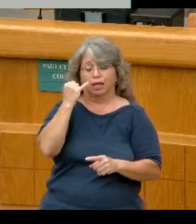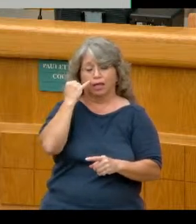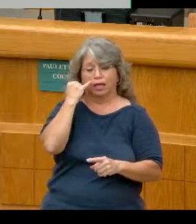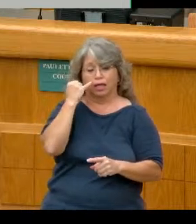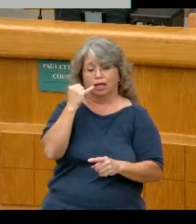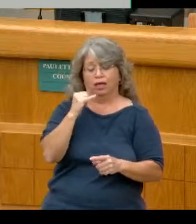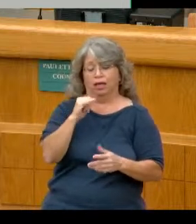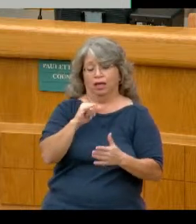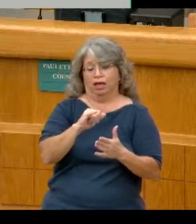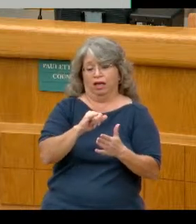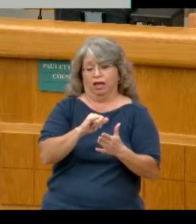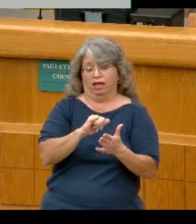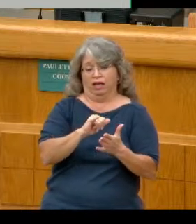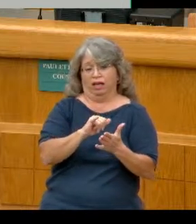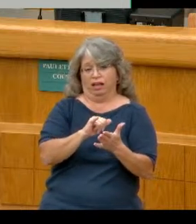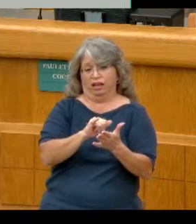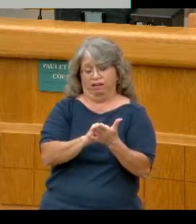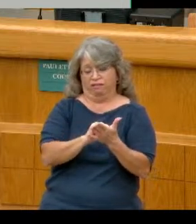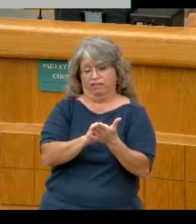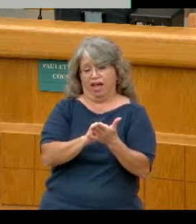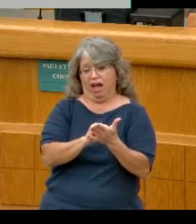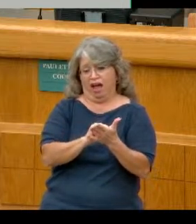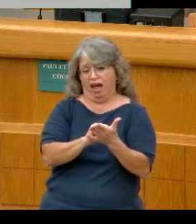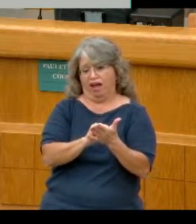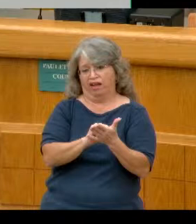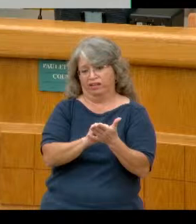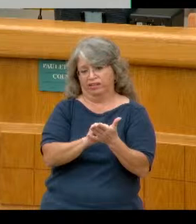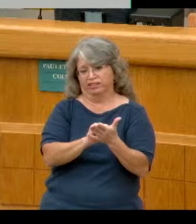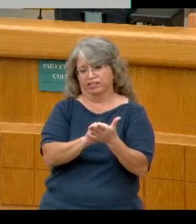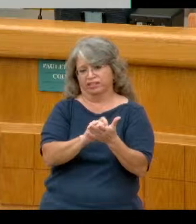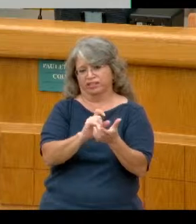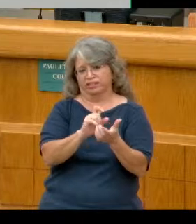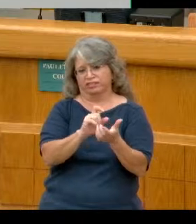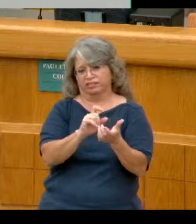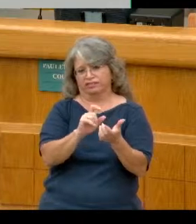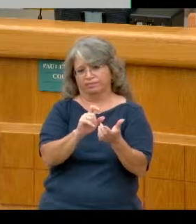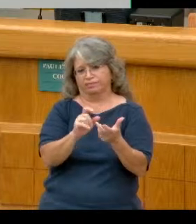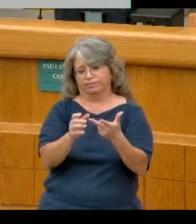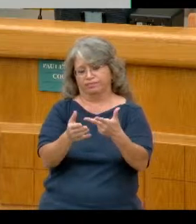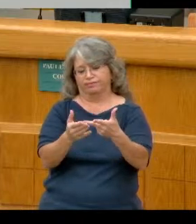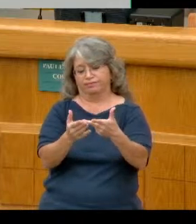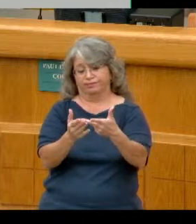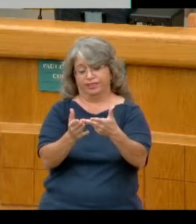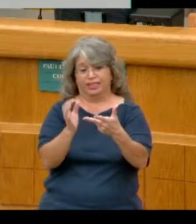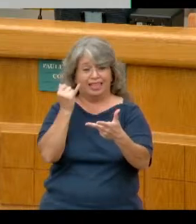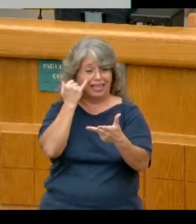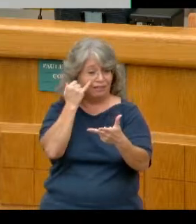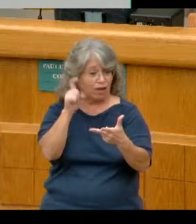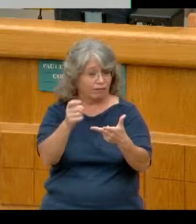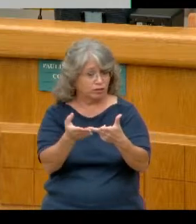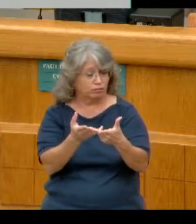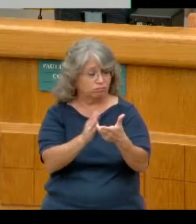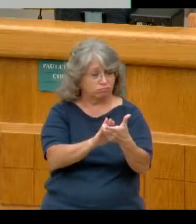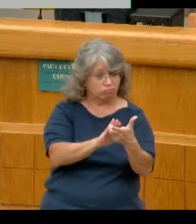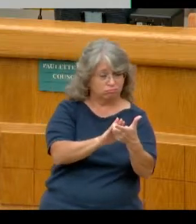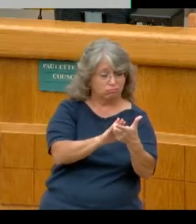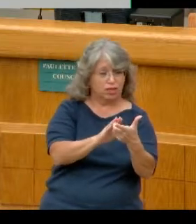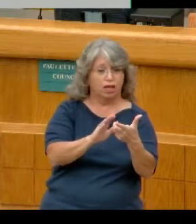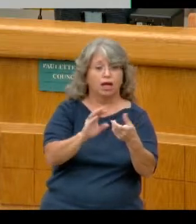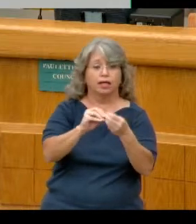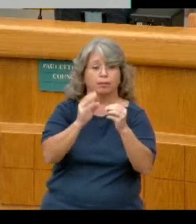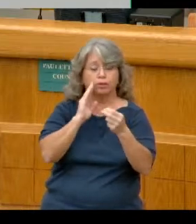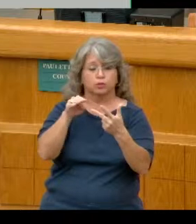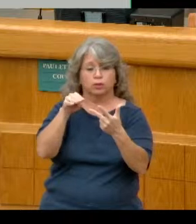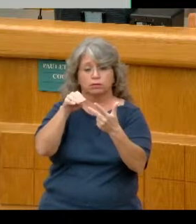this change in policy results in about the same change in transmission rate as back over in the summer. Will start to decline, and